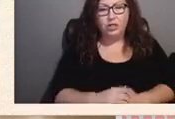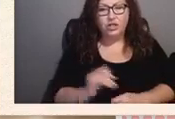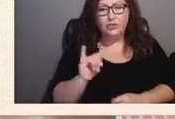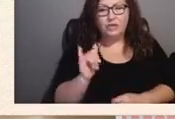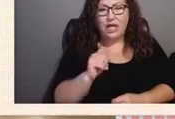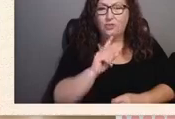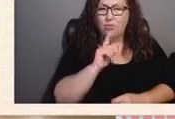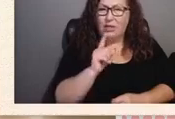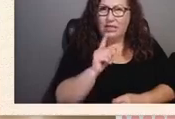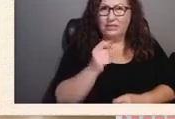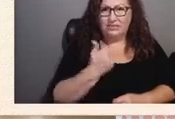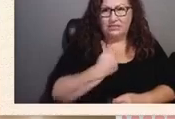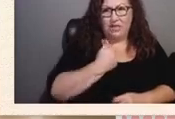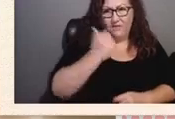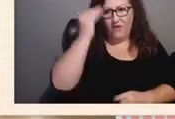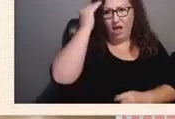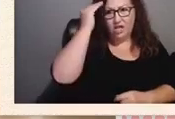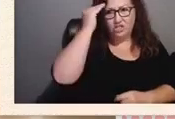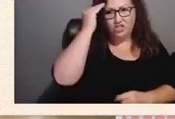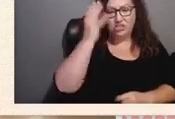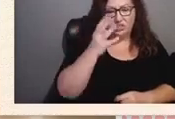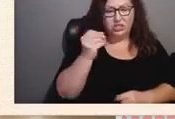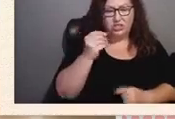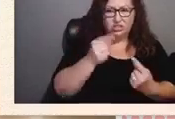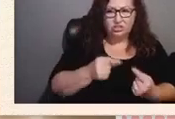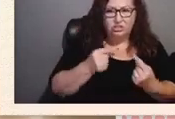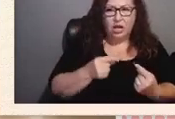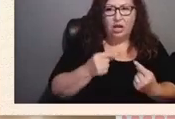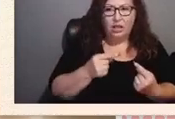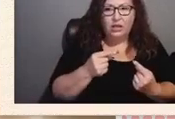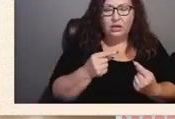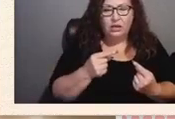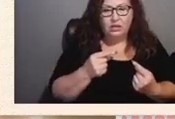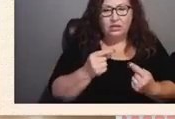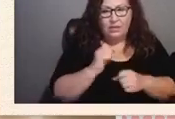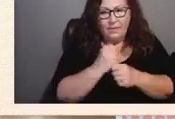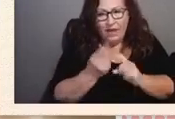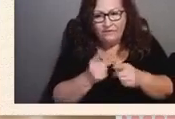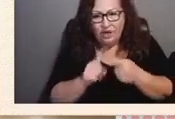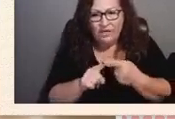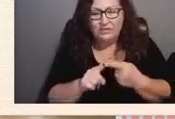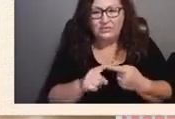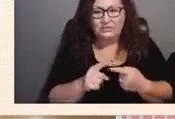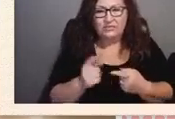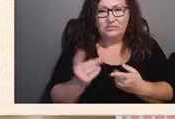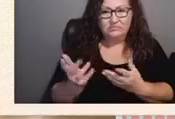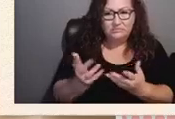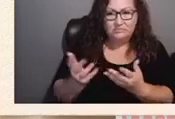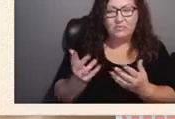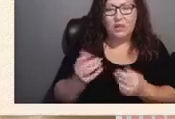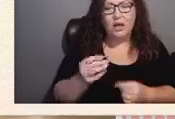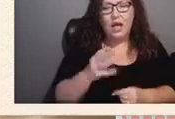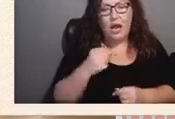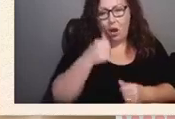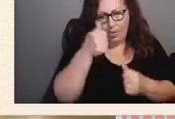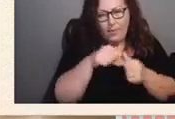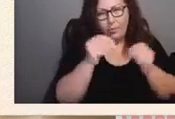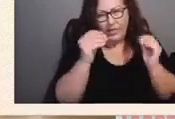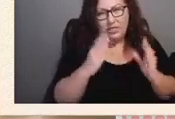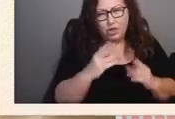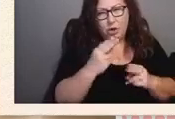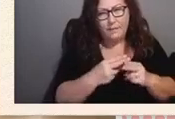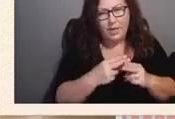self-conscious and just struggling to make friends, and I remember the teacher mentioning something like that